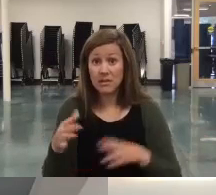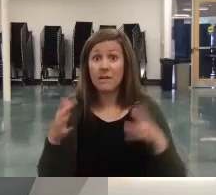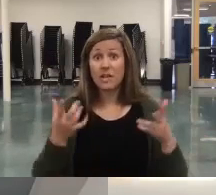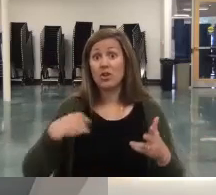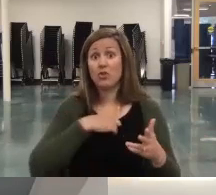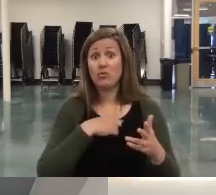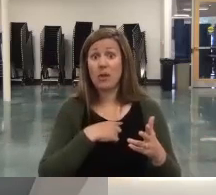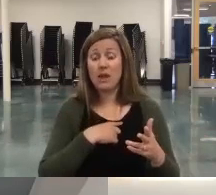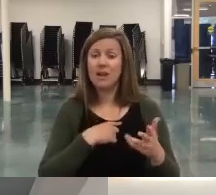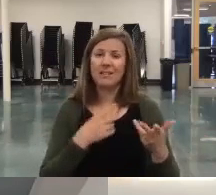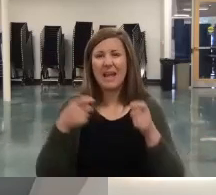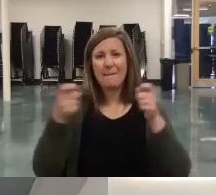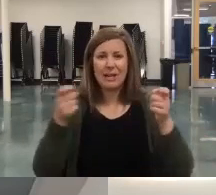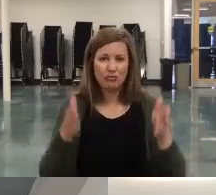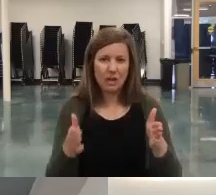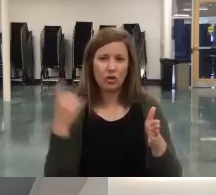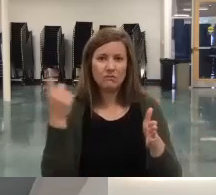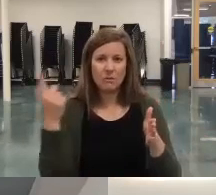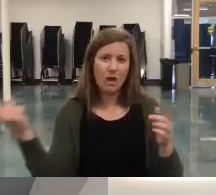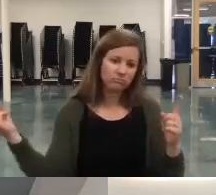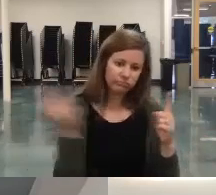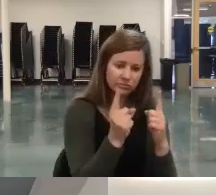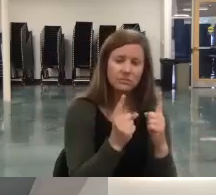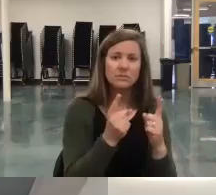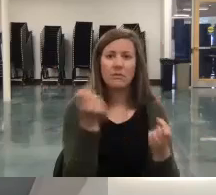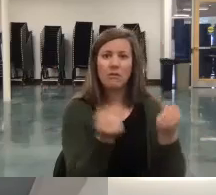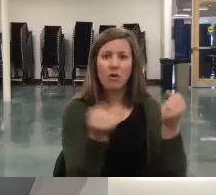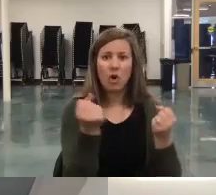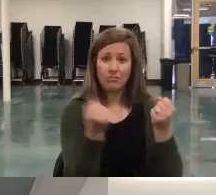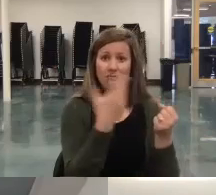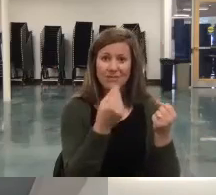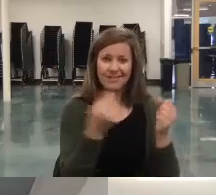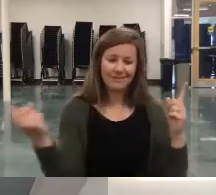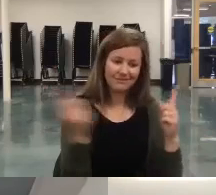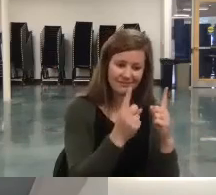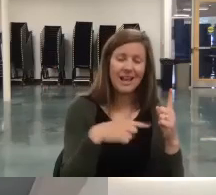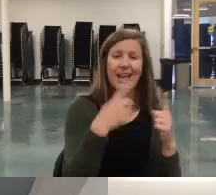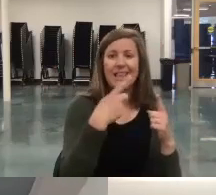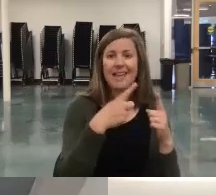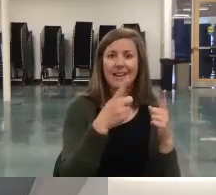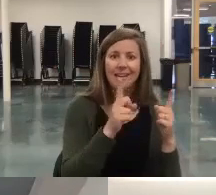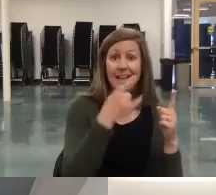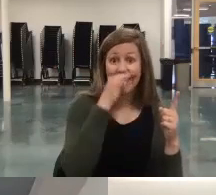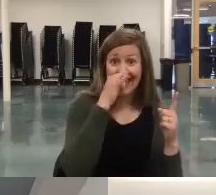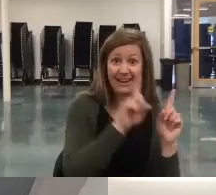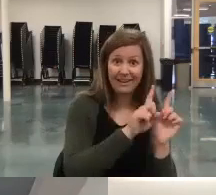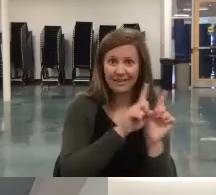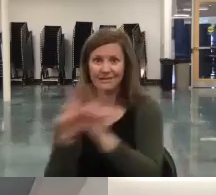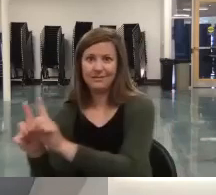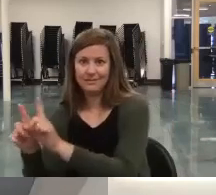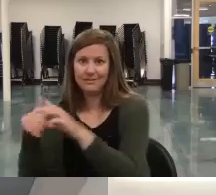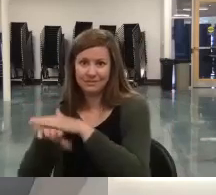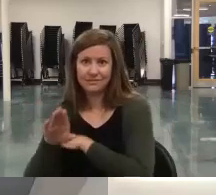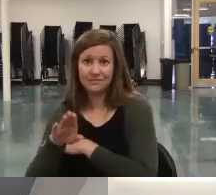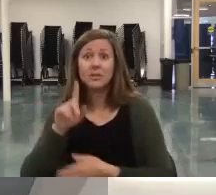an administrator meets them at the car, and we take them to their classrooms. We check temperatures when they